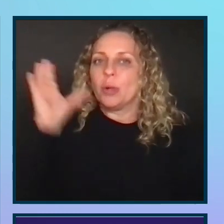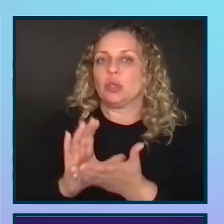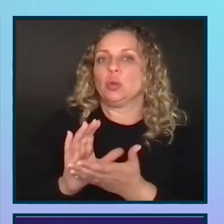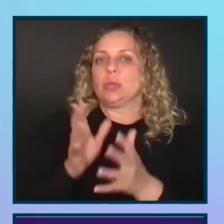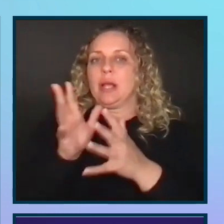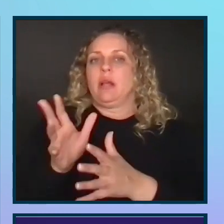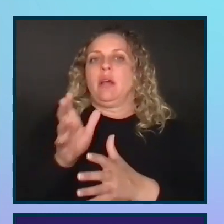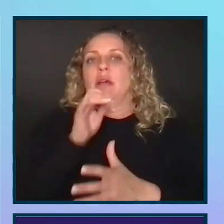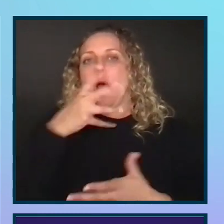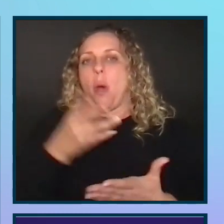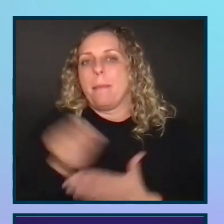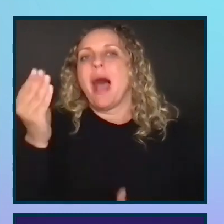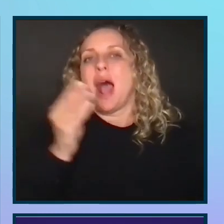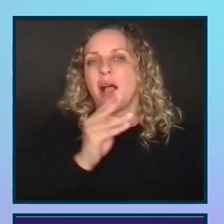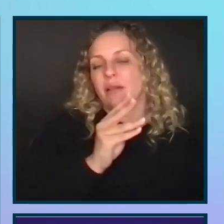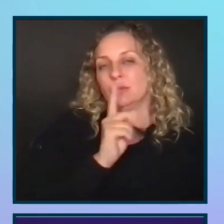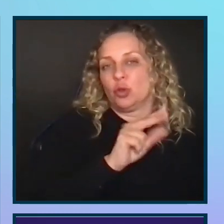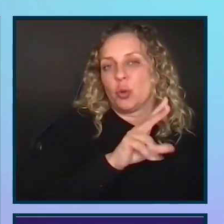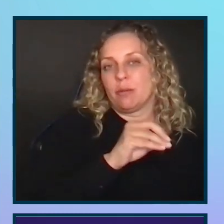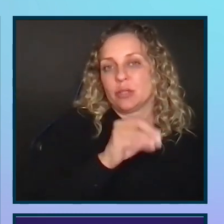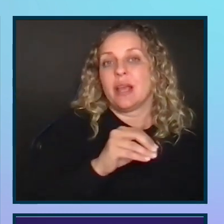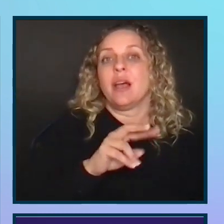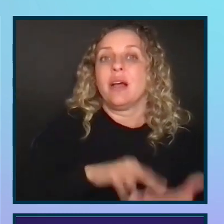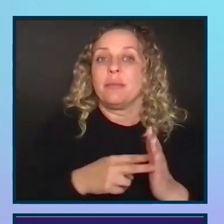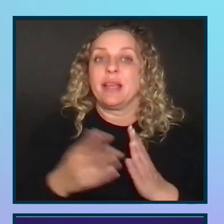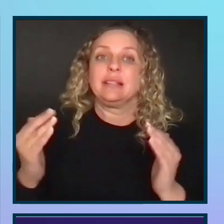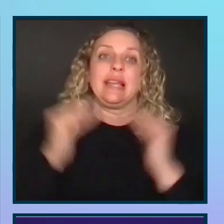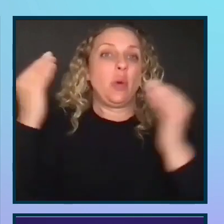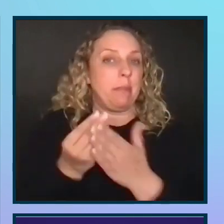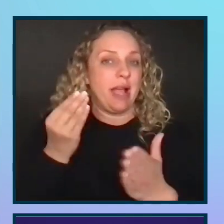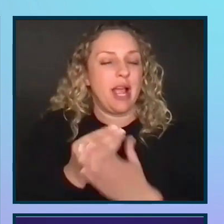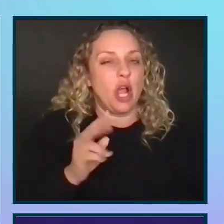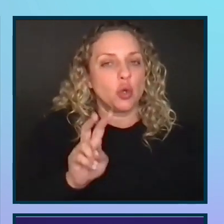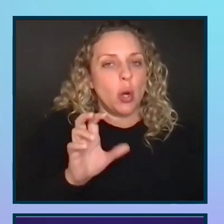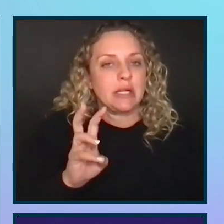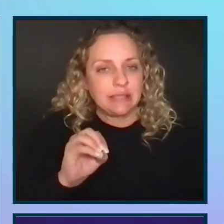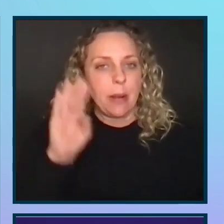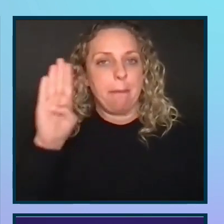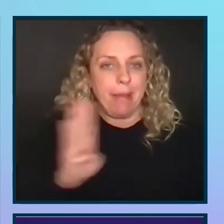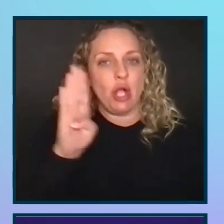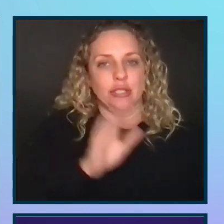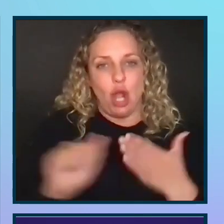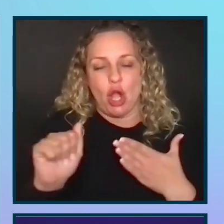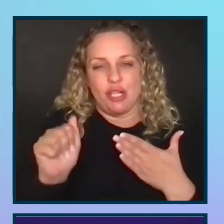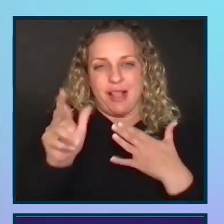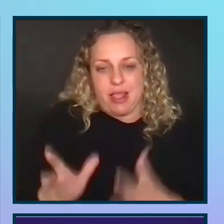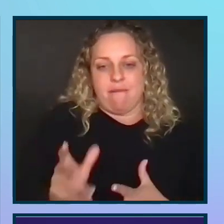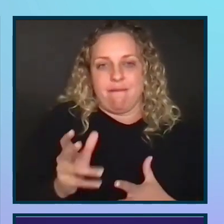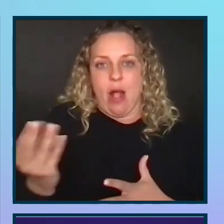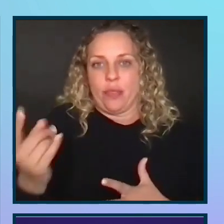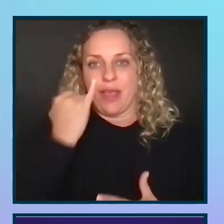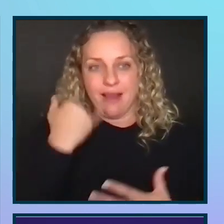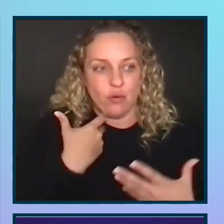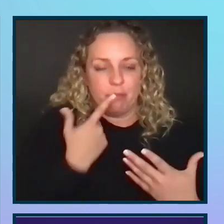in the United States e-commerce market to $260 billion in recoverable orders. And for me, I'm thinking about